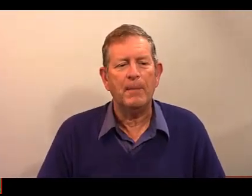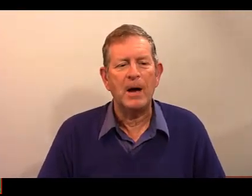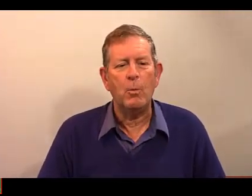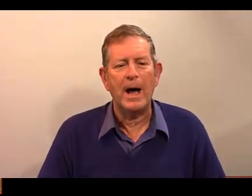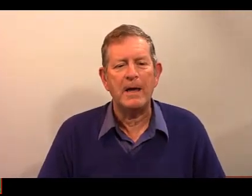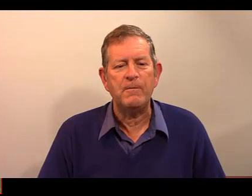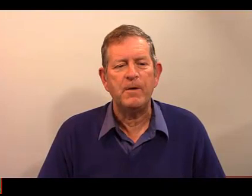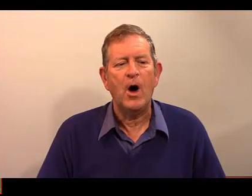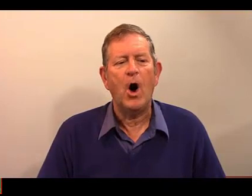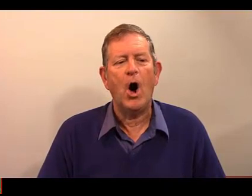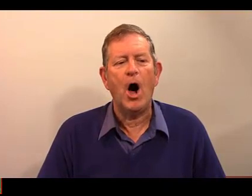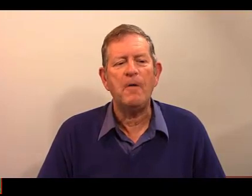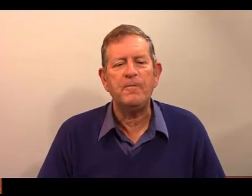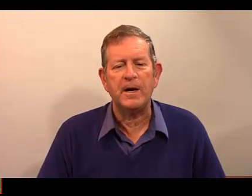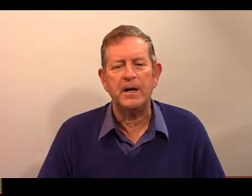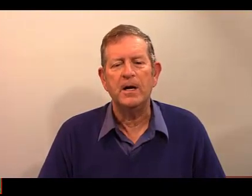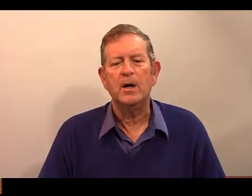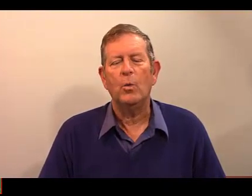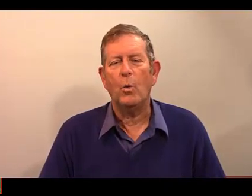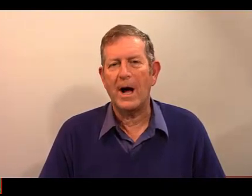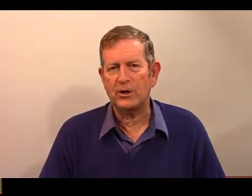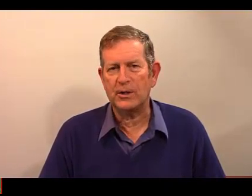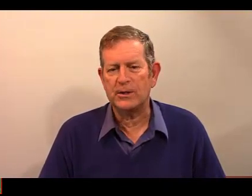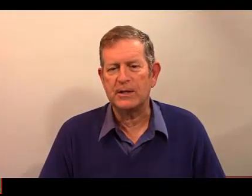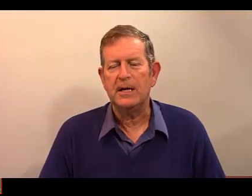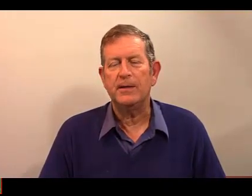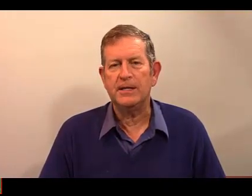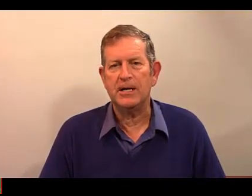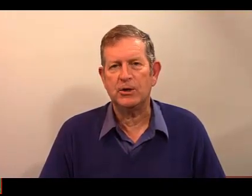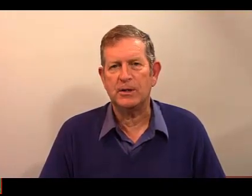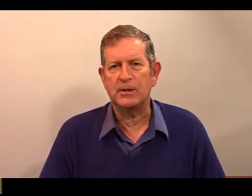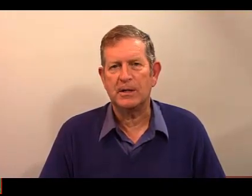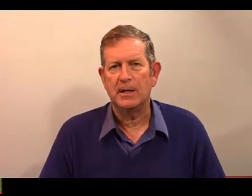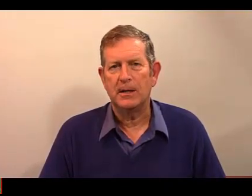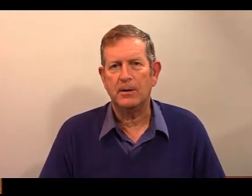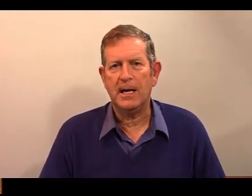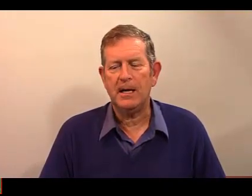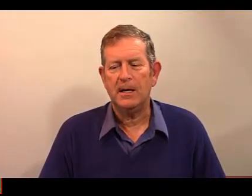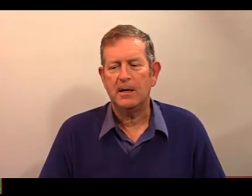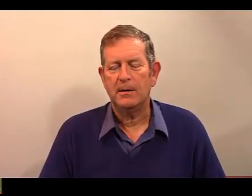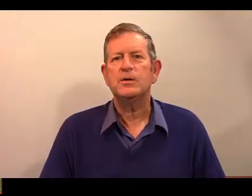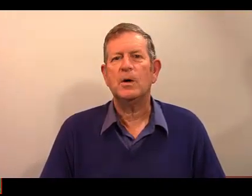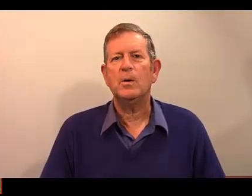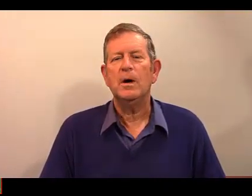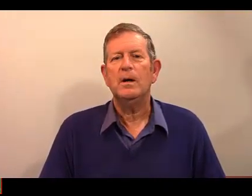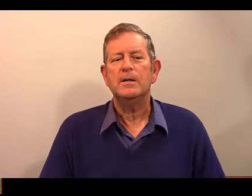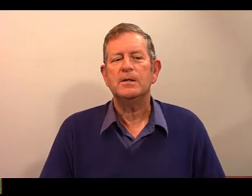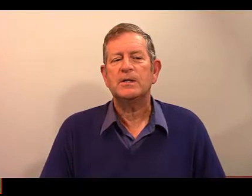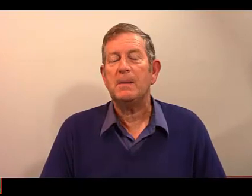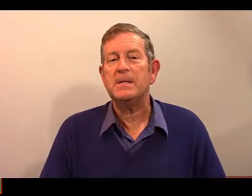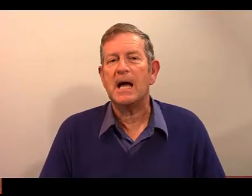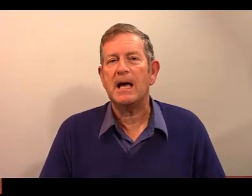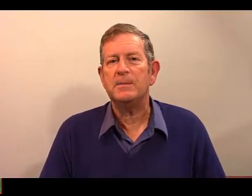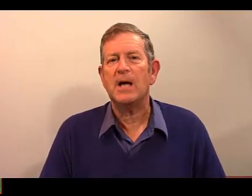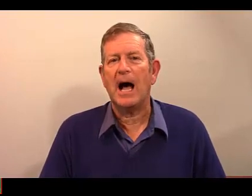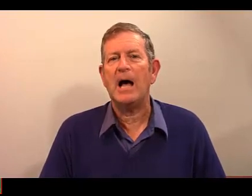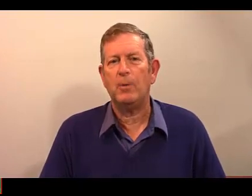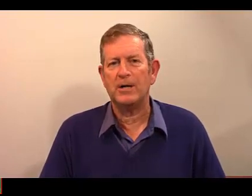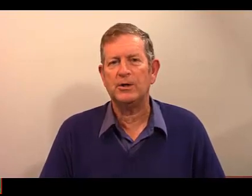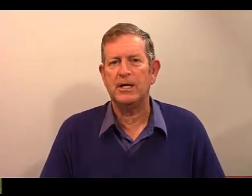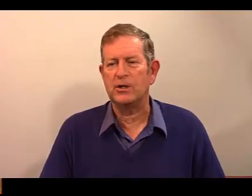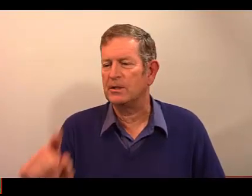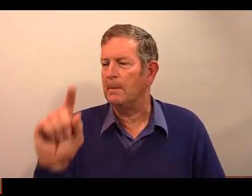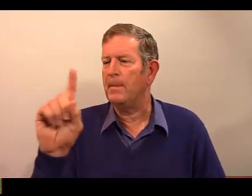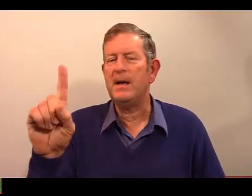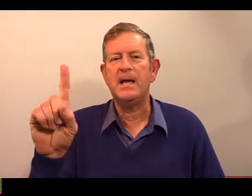But my wife often washes the dishes. Okay? So sometimes